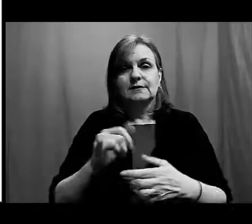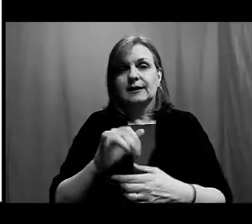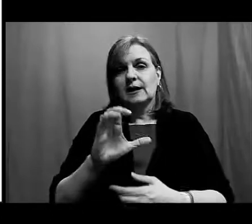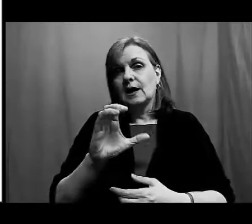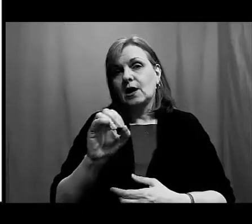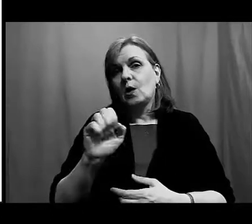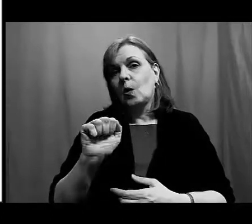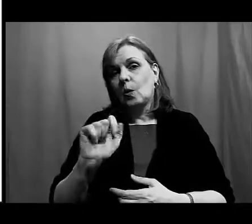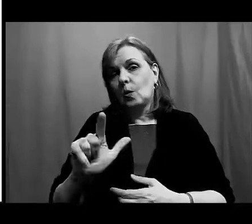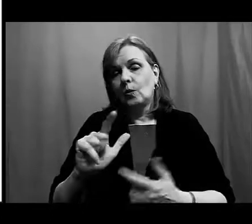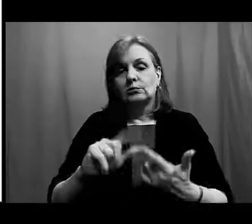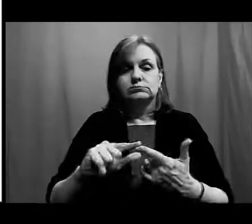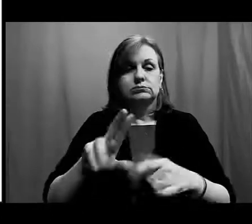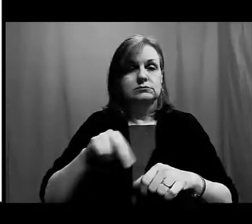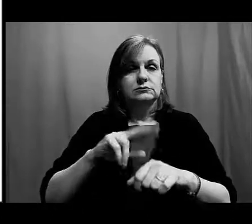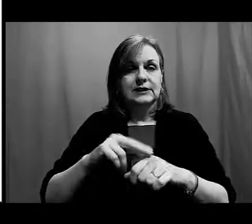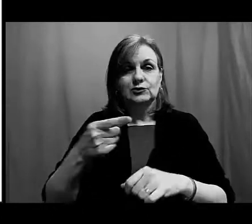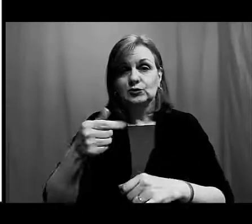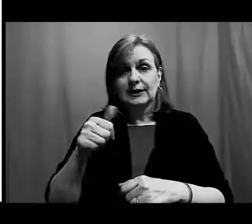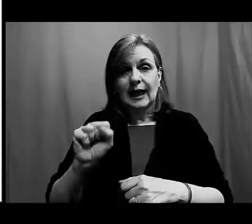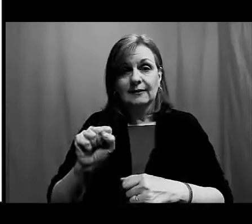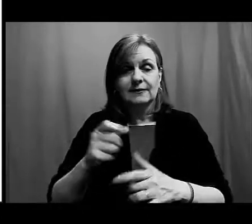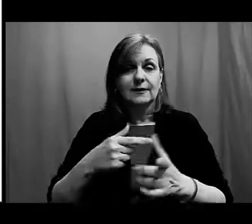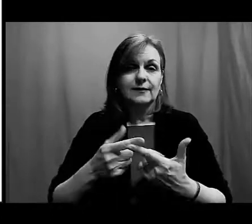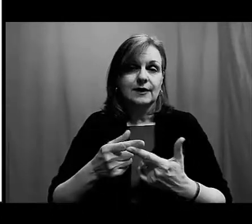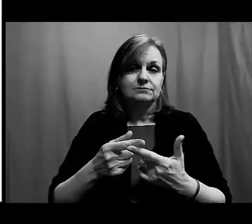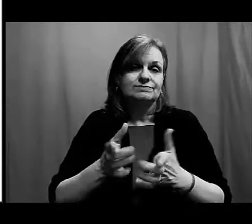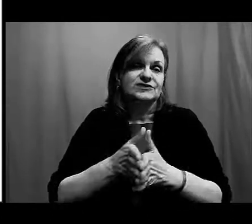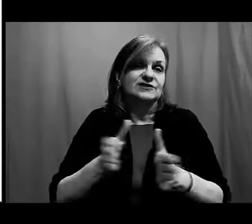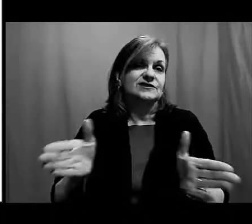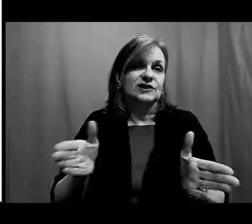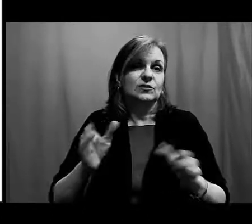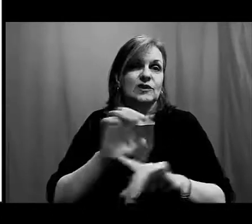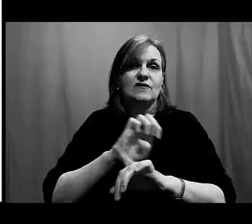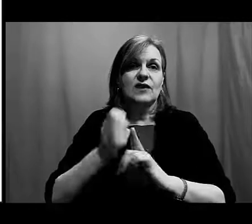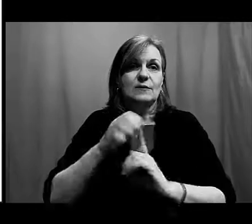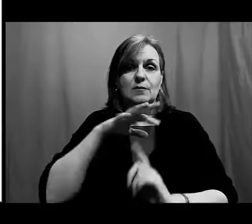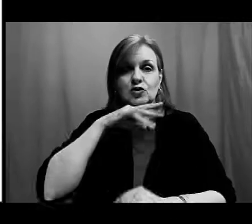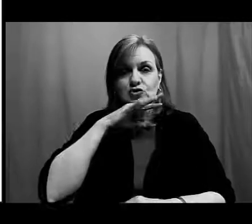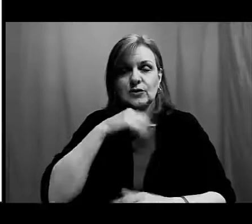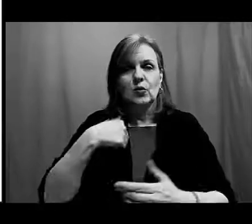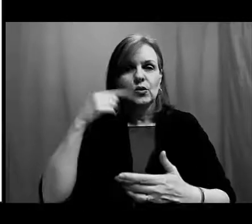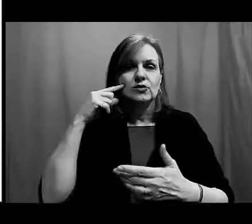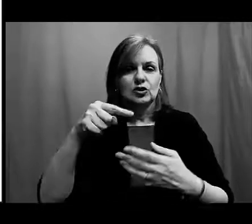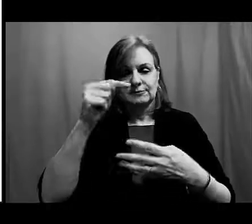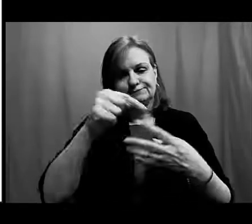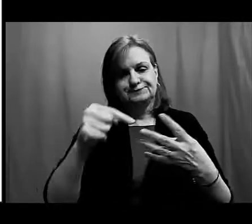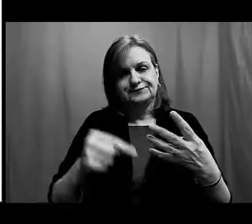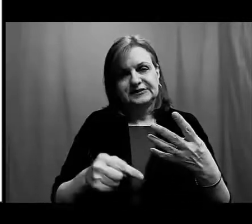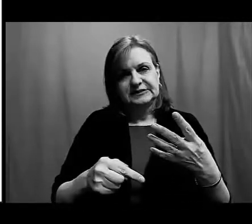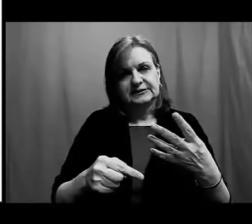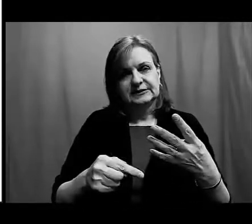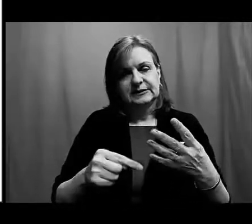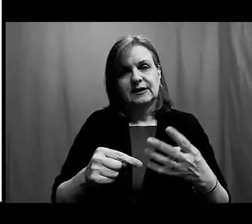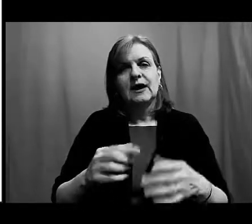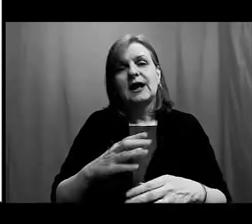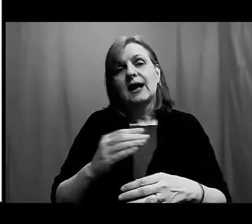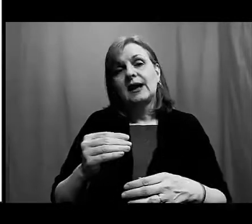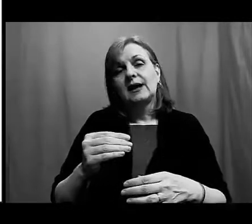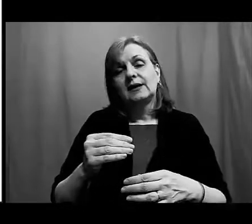of things, from coal to natural gas. And then just general environmental pollution. So we're going to look at a few of